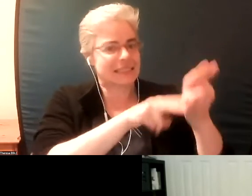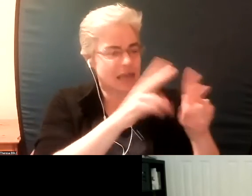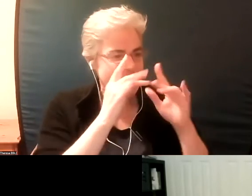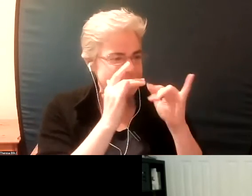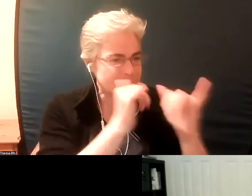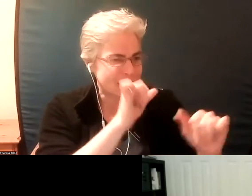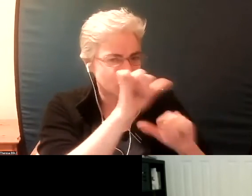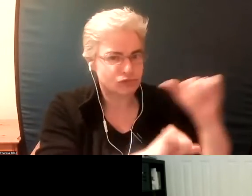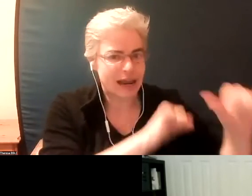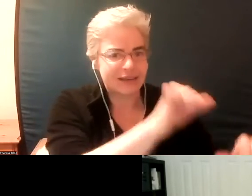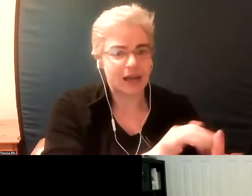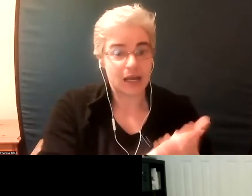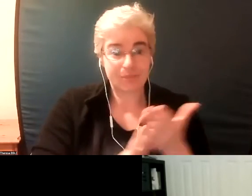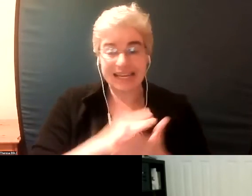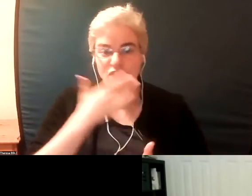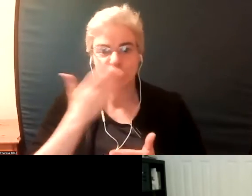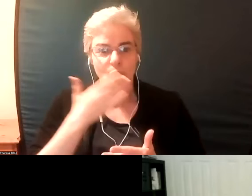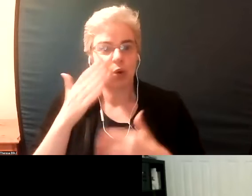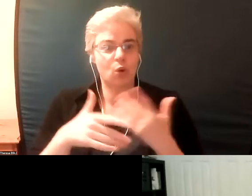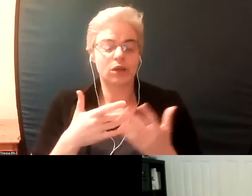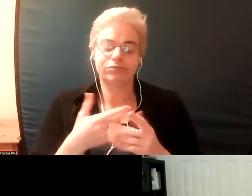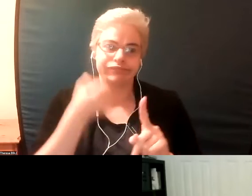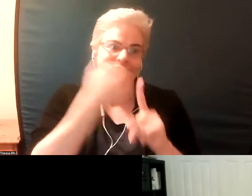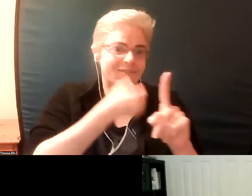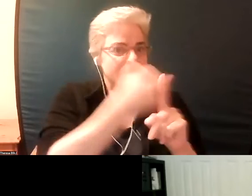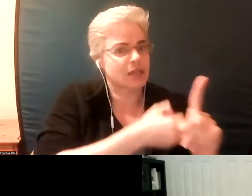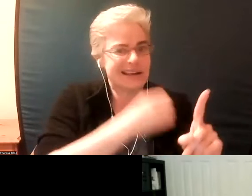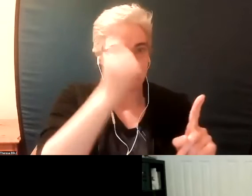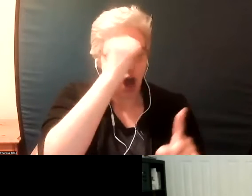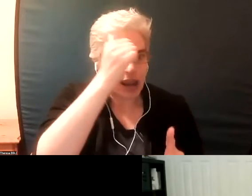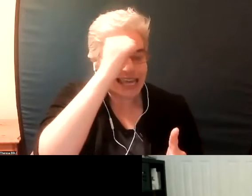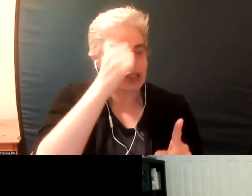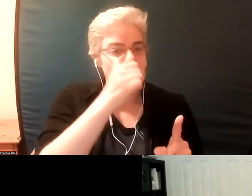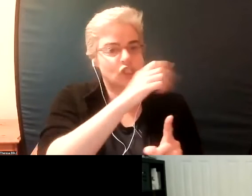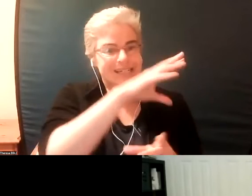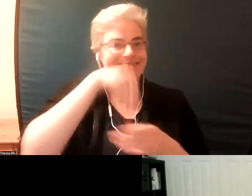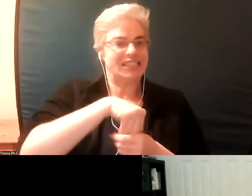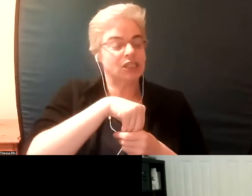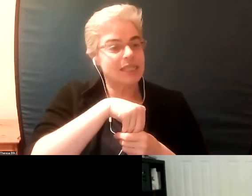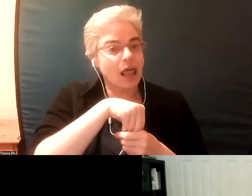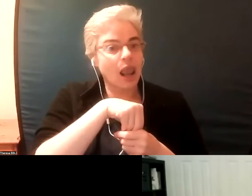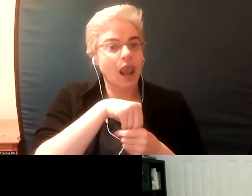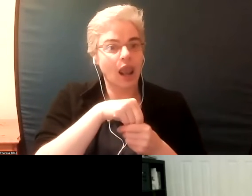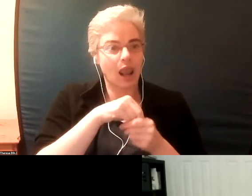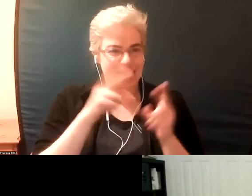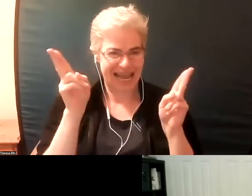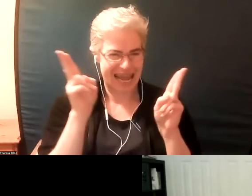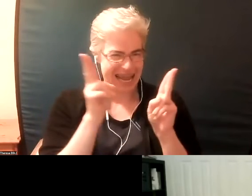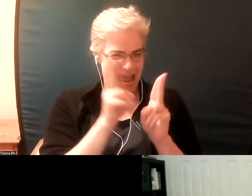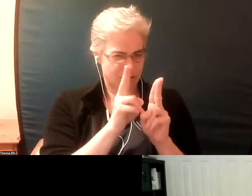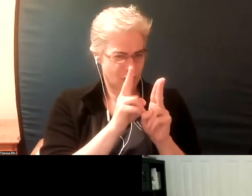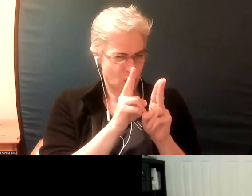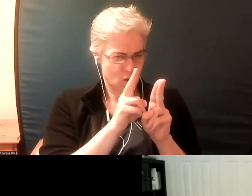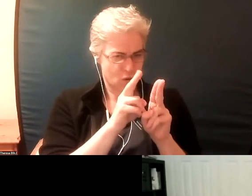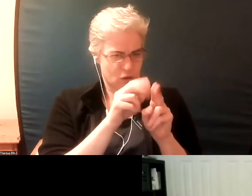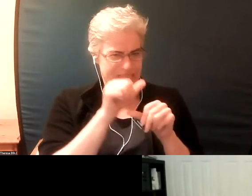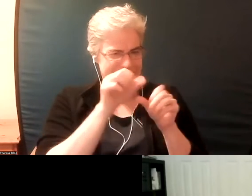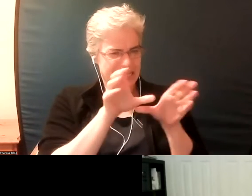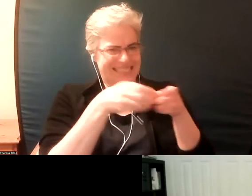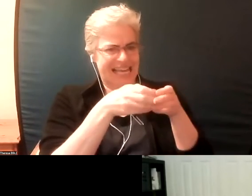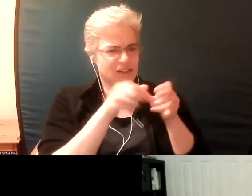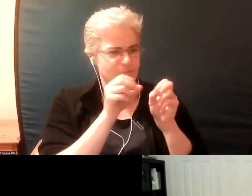regime drives schools to overemphasize knowledge, to instill a narrow set of methods and subjects,